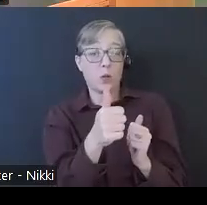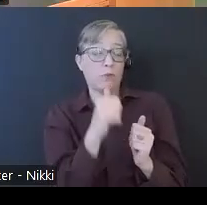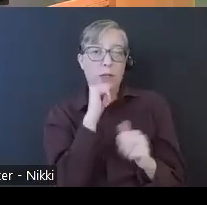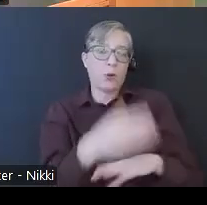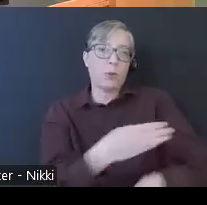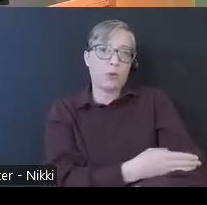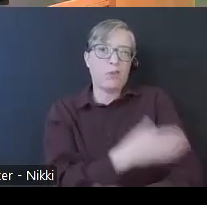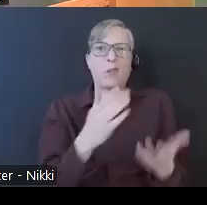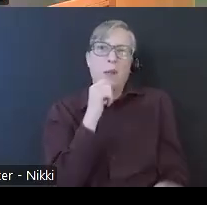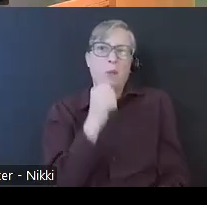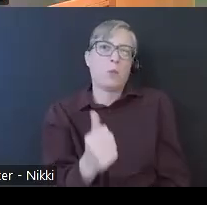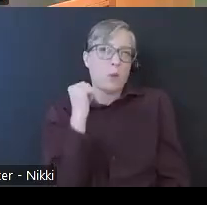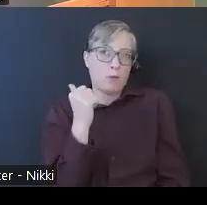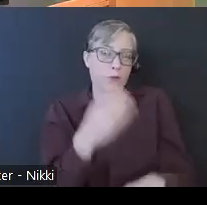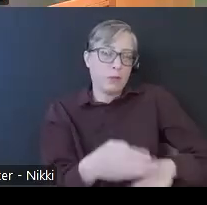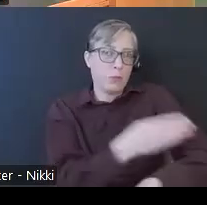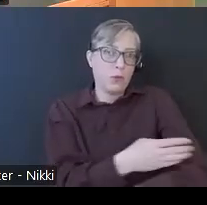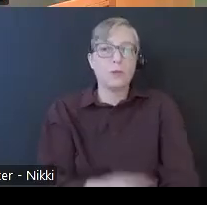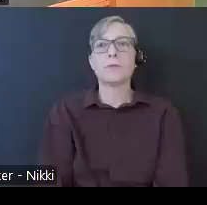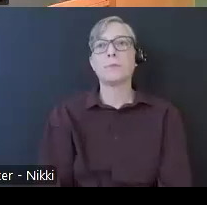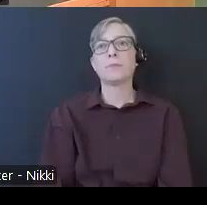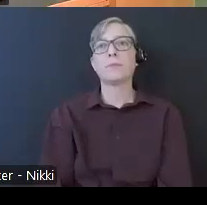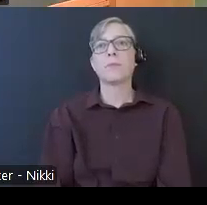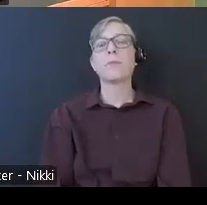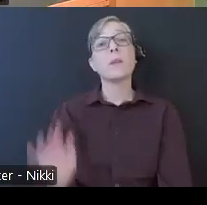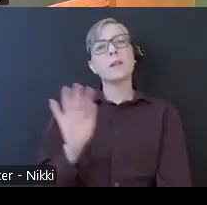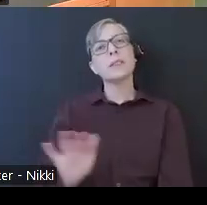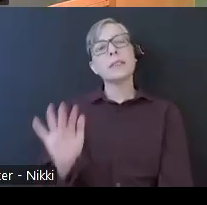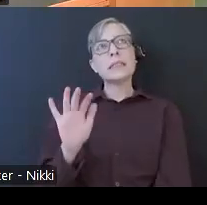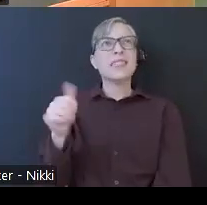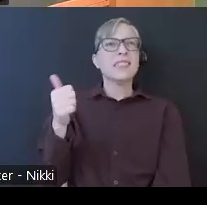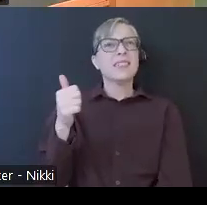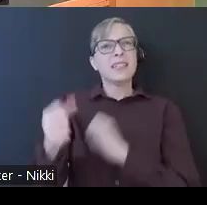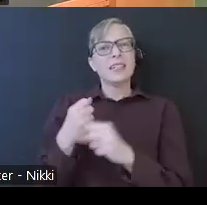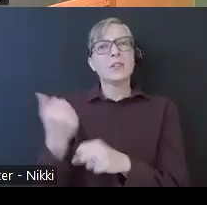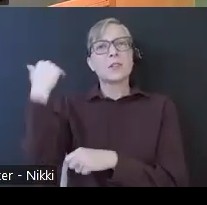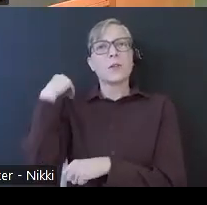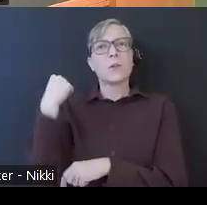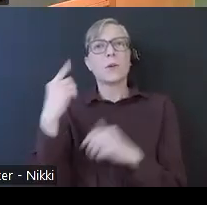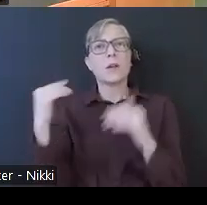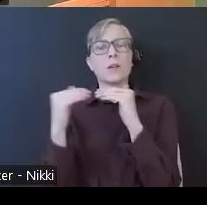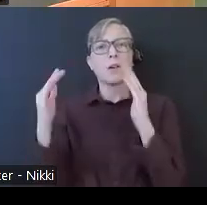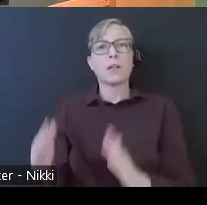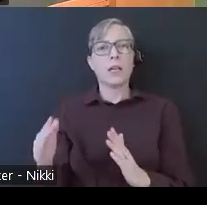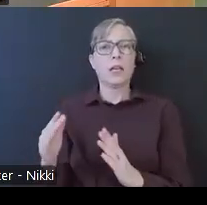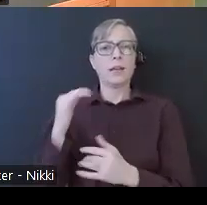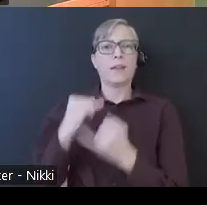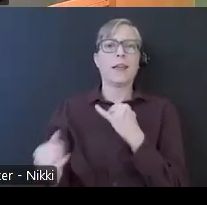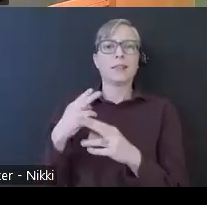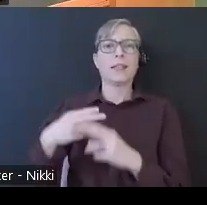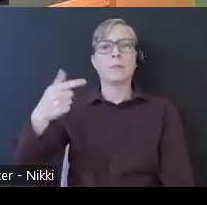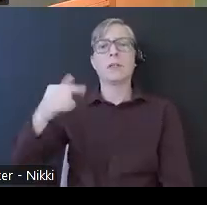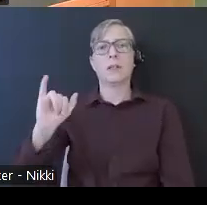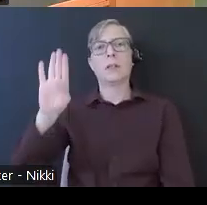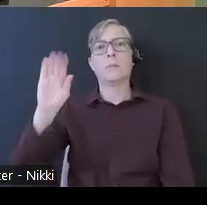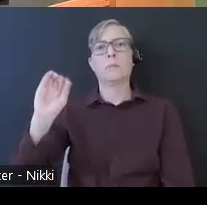improve. About 10 years ago, my colleague, Simon Gilbody in the UK, published a trial that was